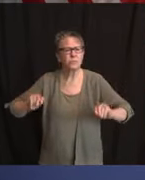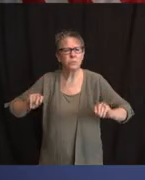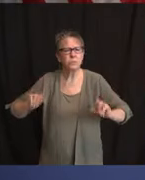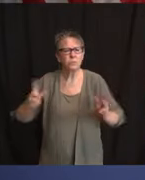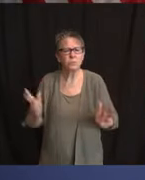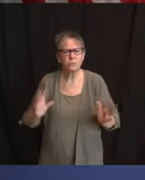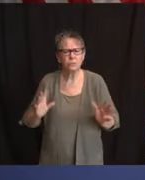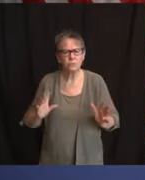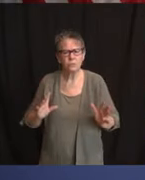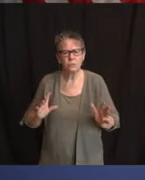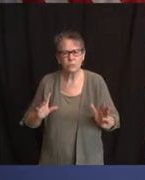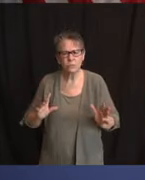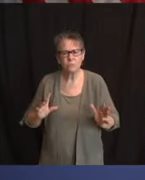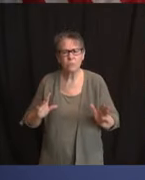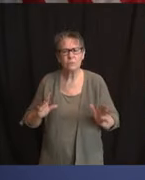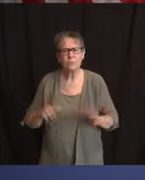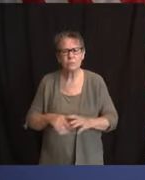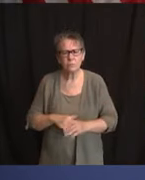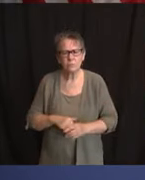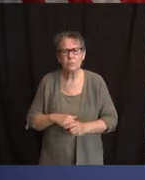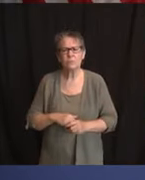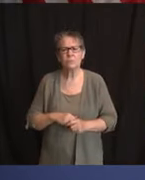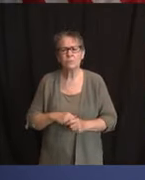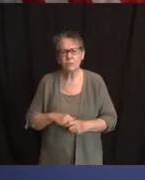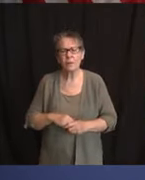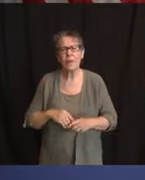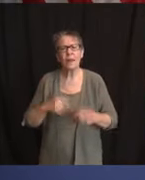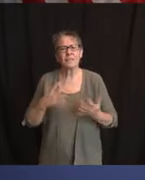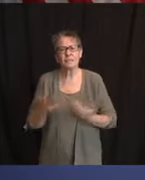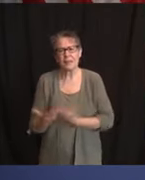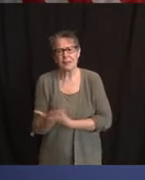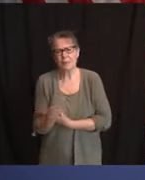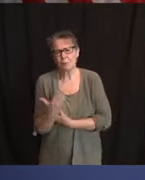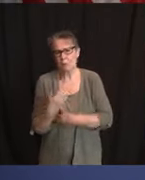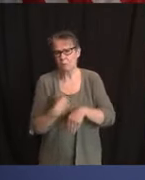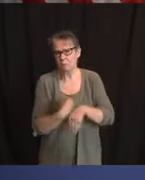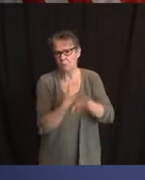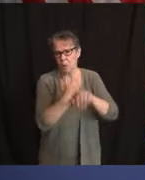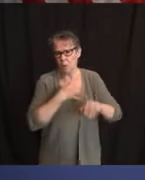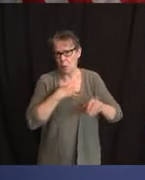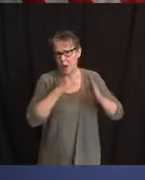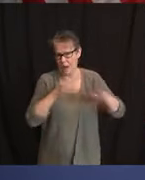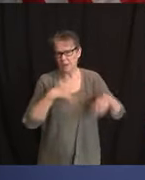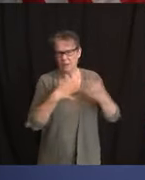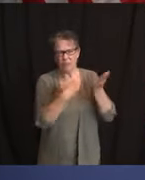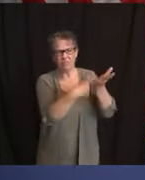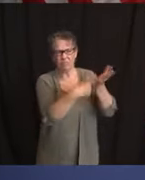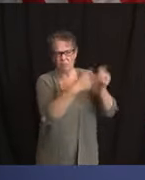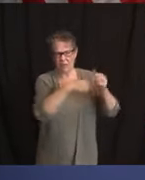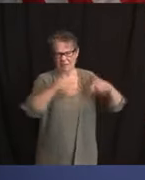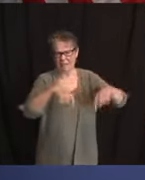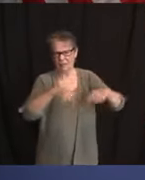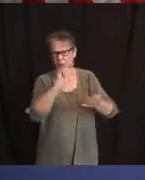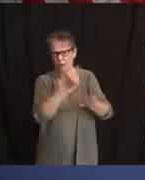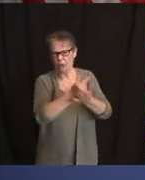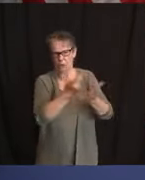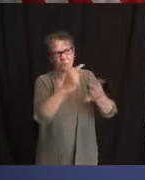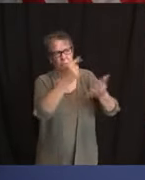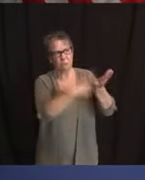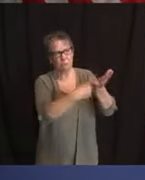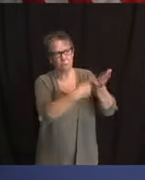morning. One of the things we have alluded to, and I would repeat today, if graduation was supposed to be on June